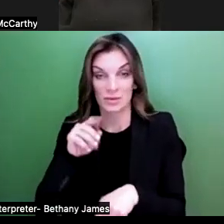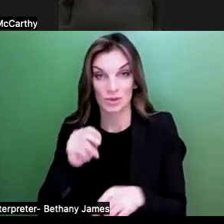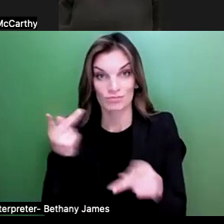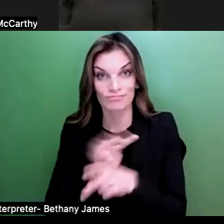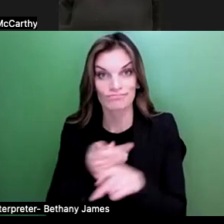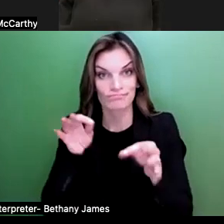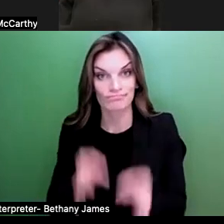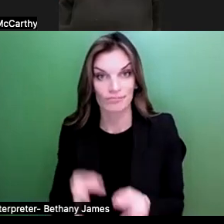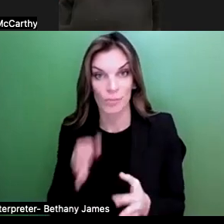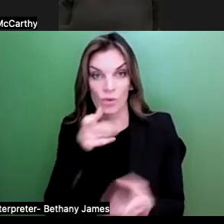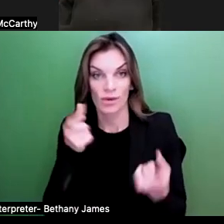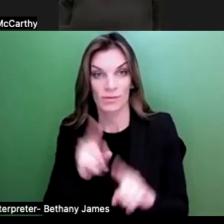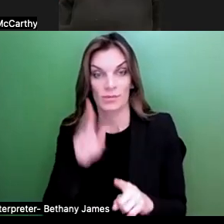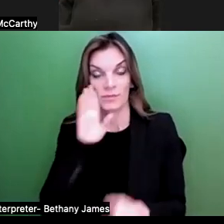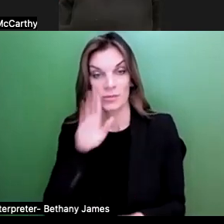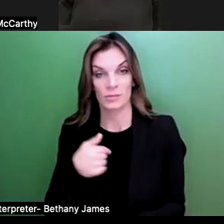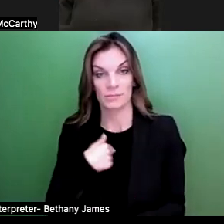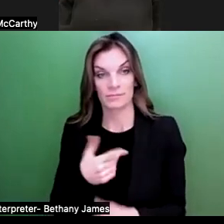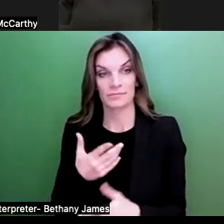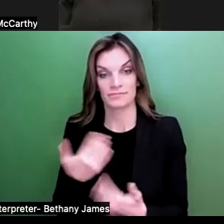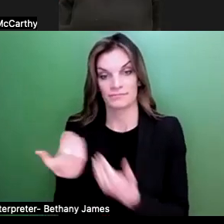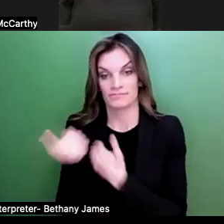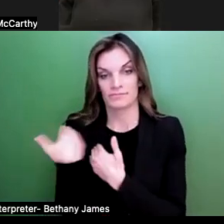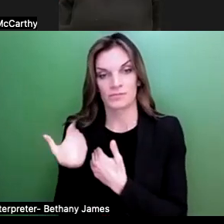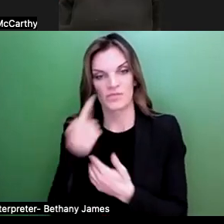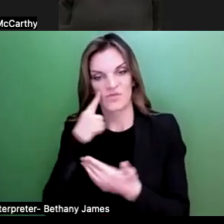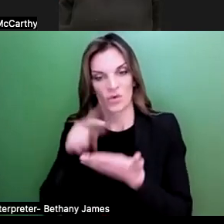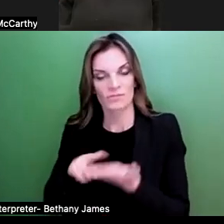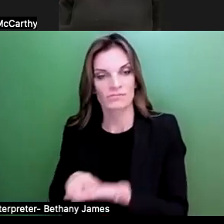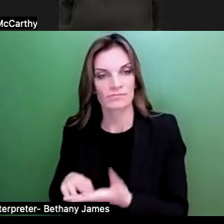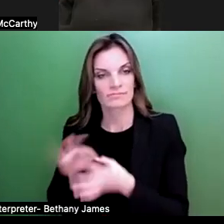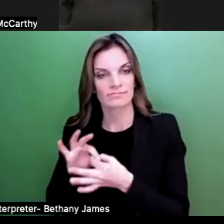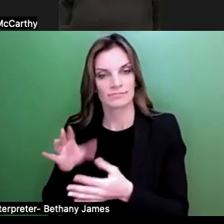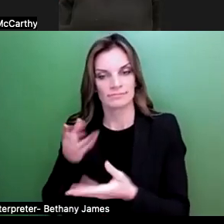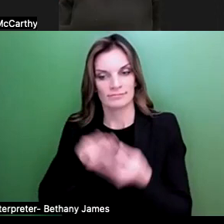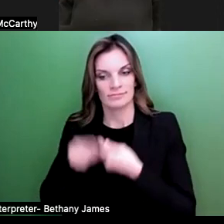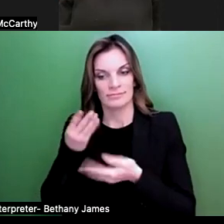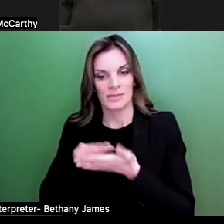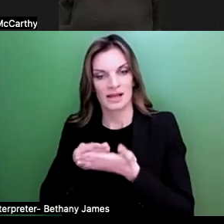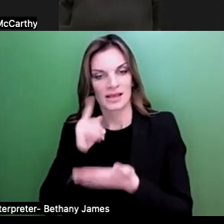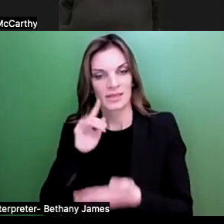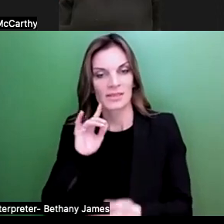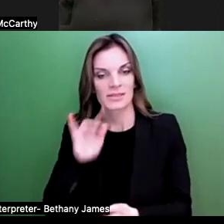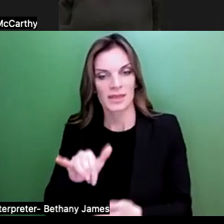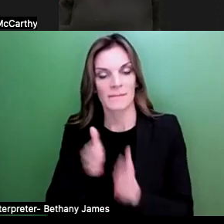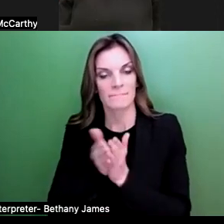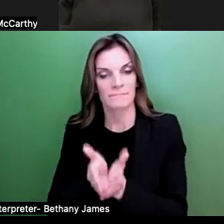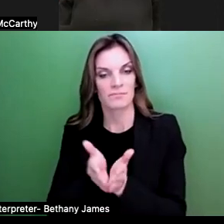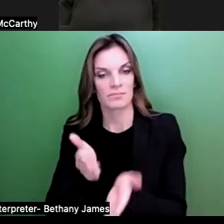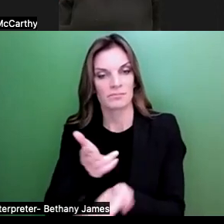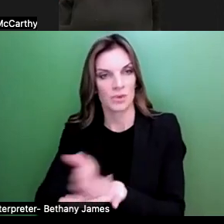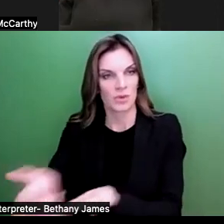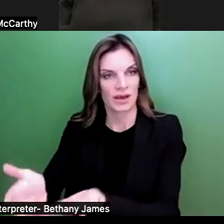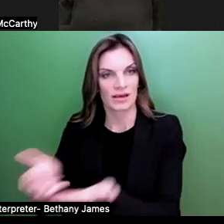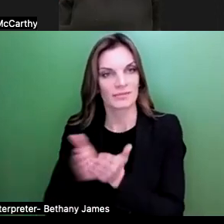happen. Certainly, as a trustee, I would advocate for keeping the marina. It's kind of known as not